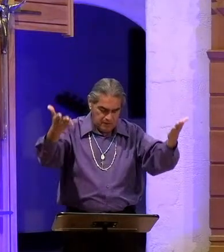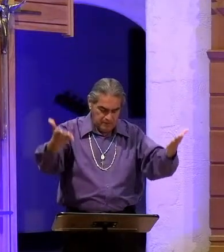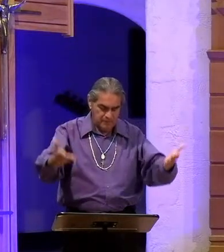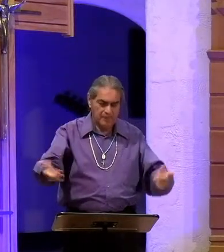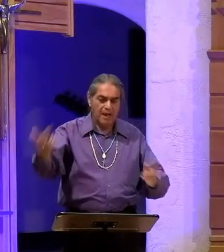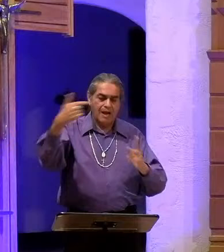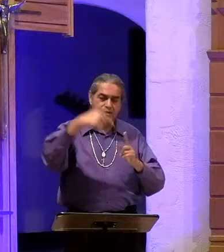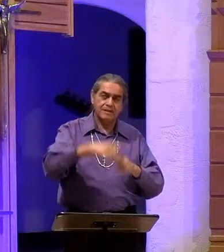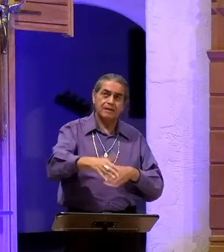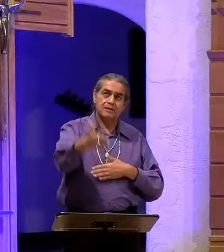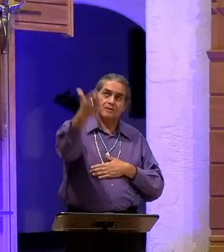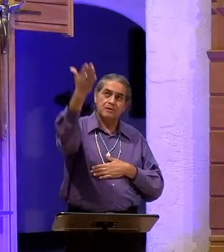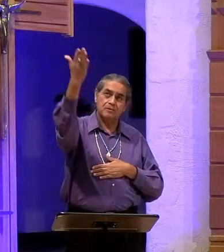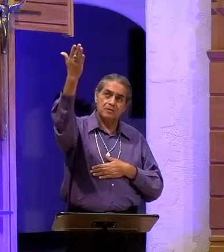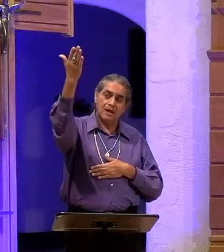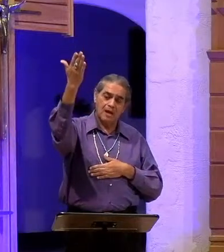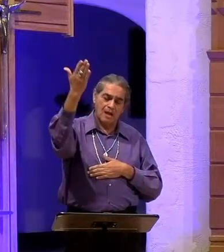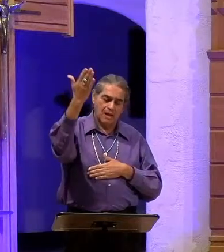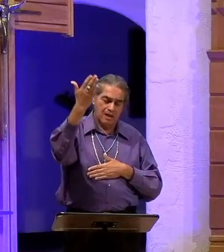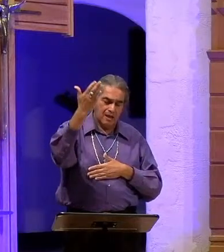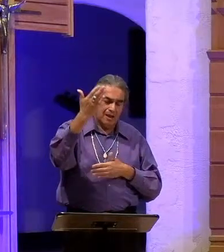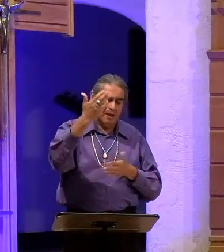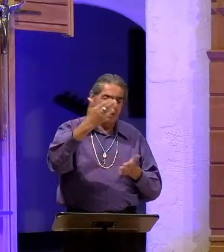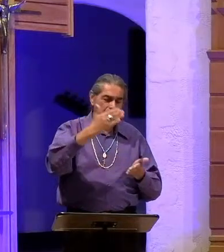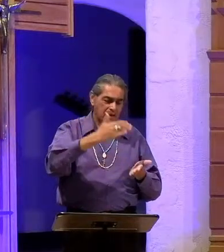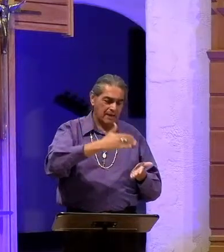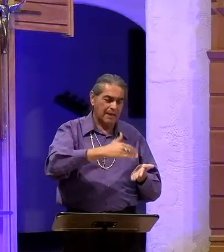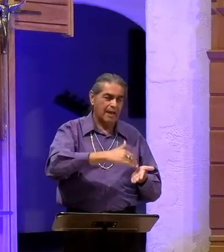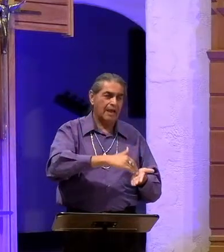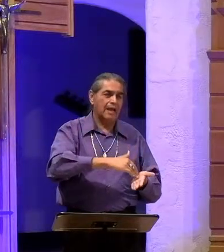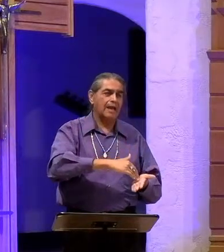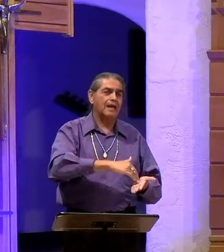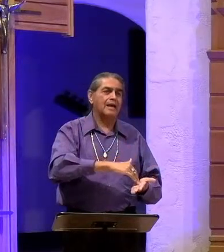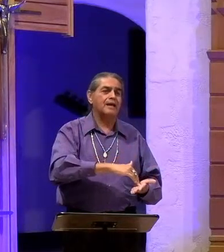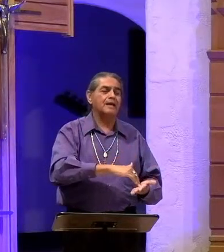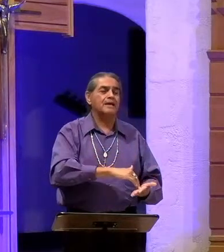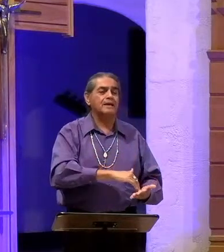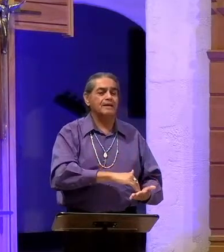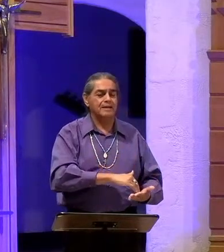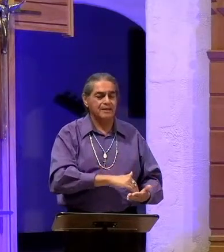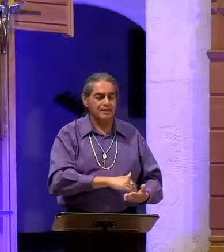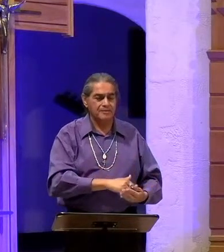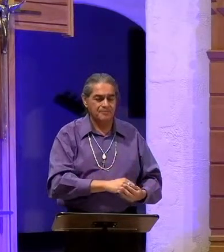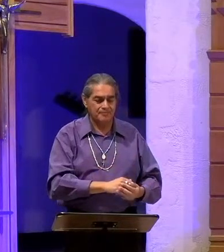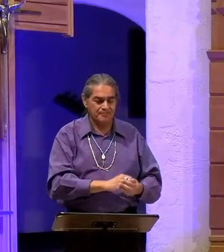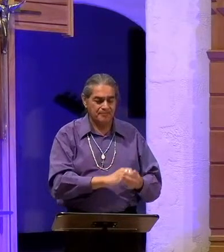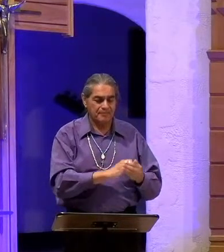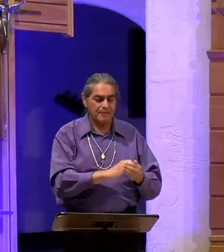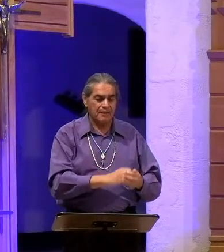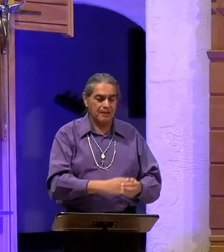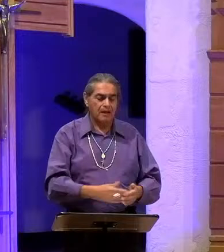Lord, until you come again.